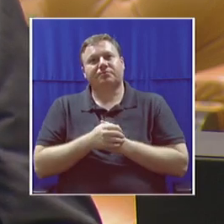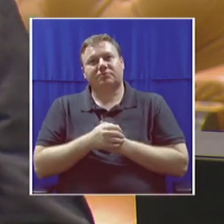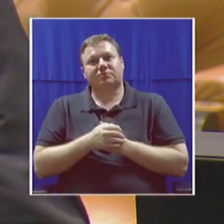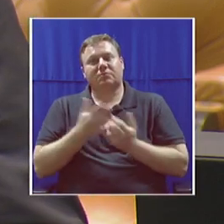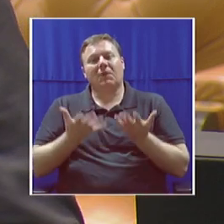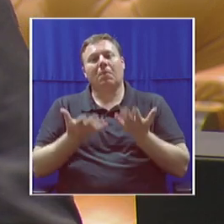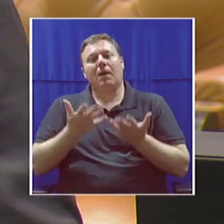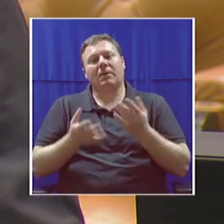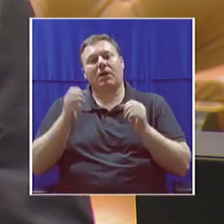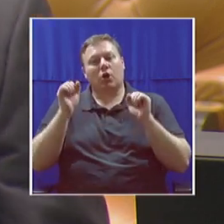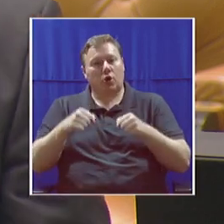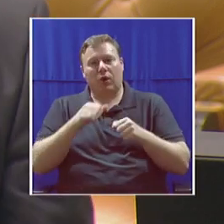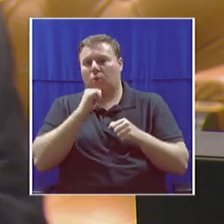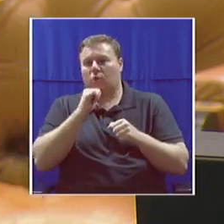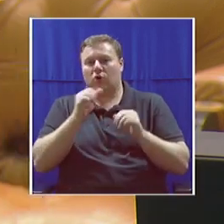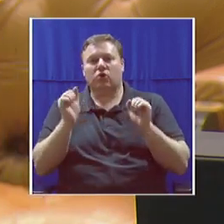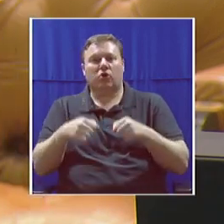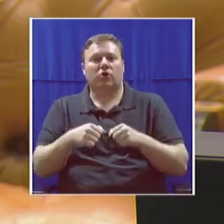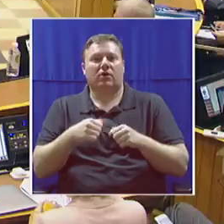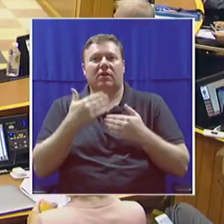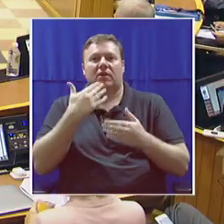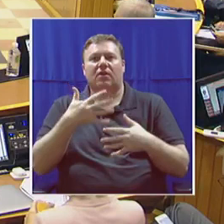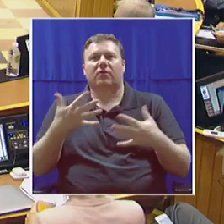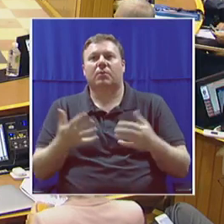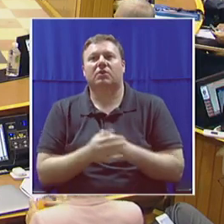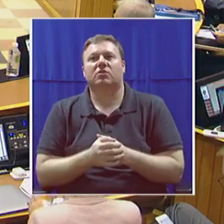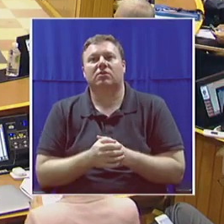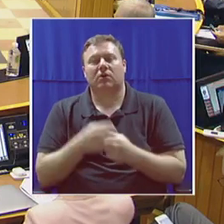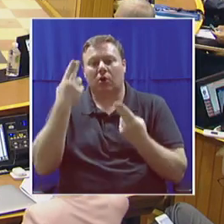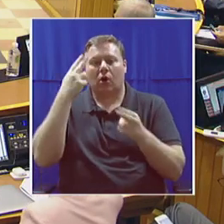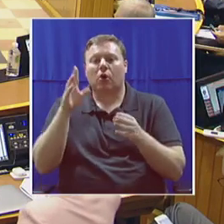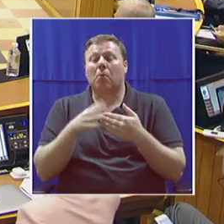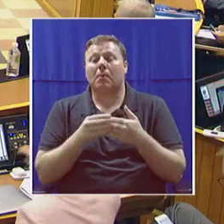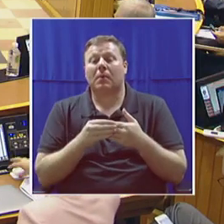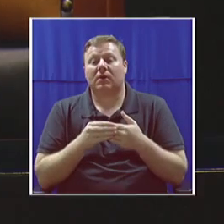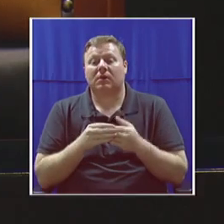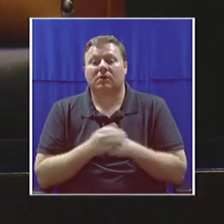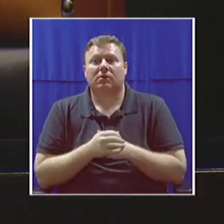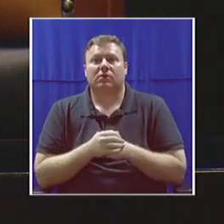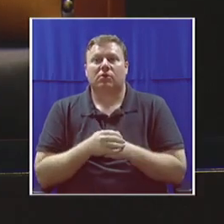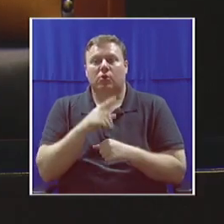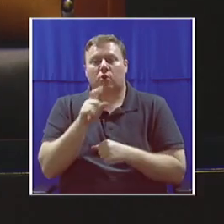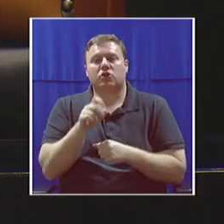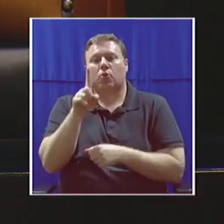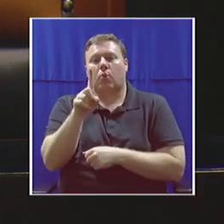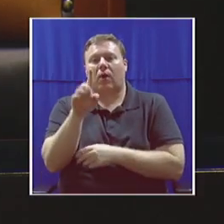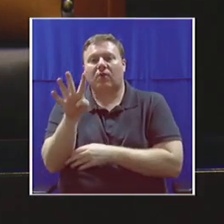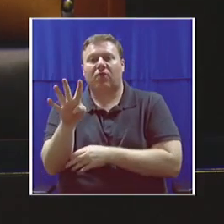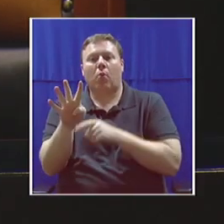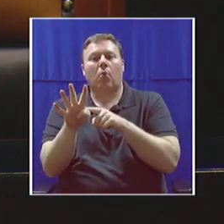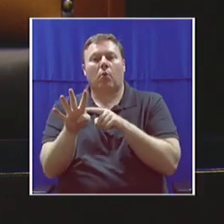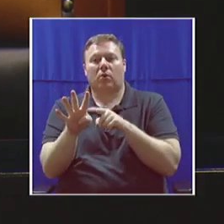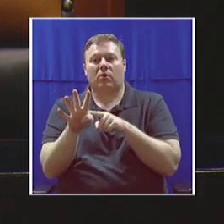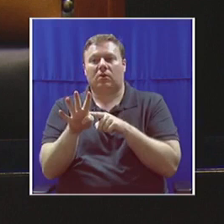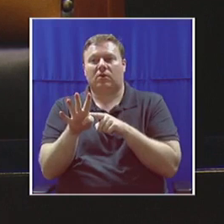or not agree thank you very much honorable memb question number 184 has been asked by The